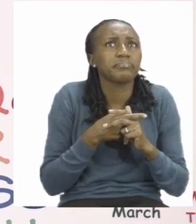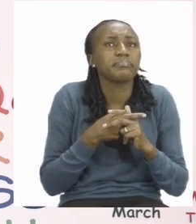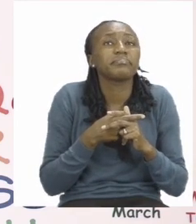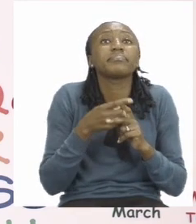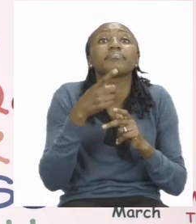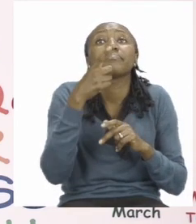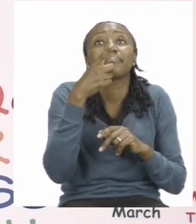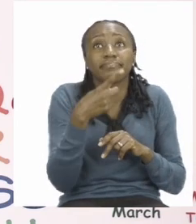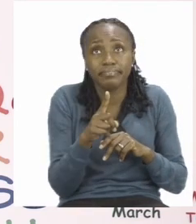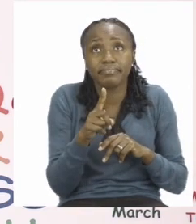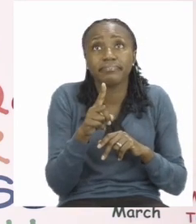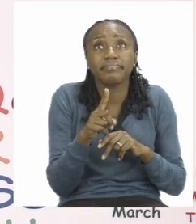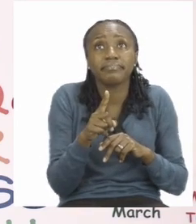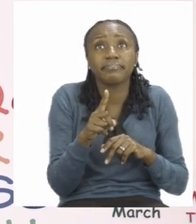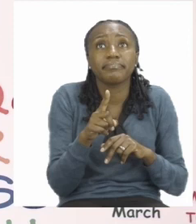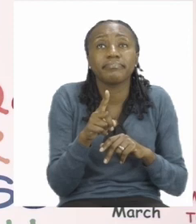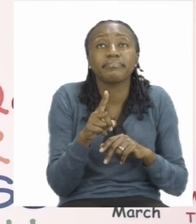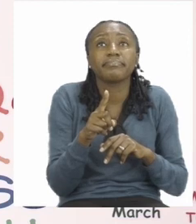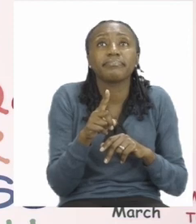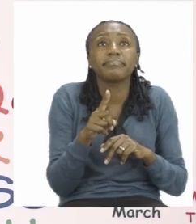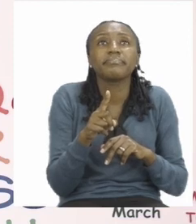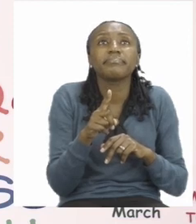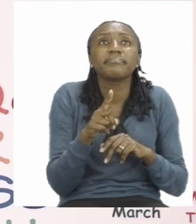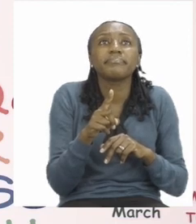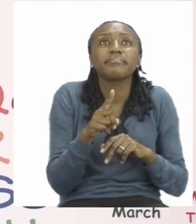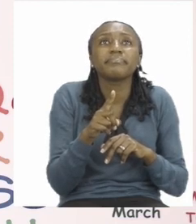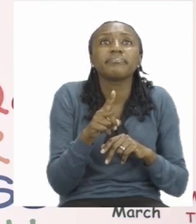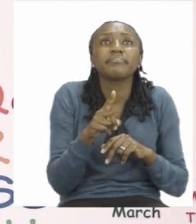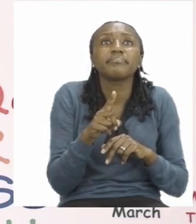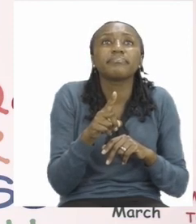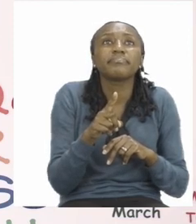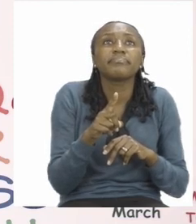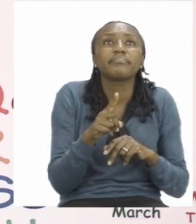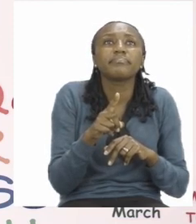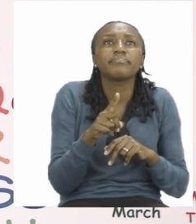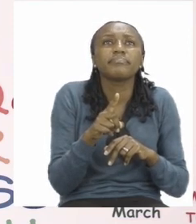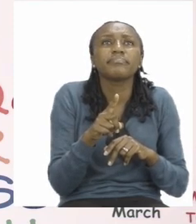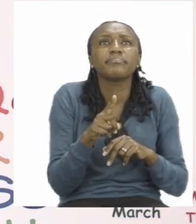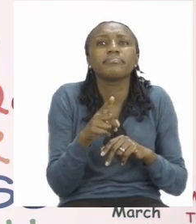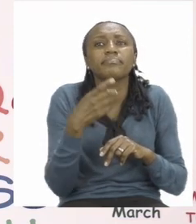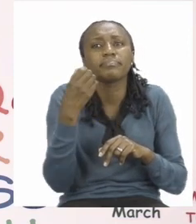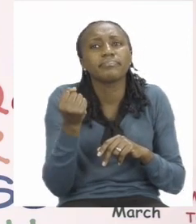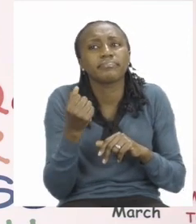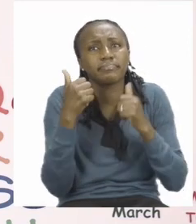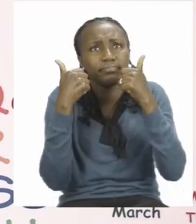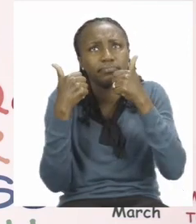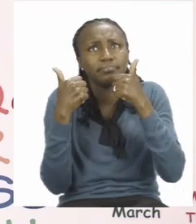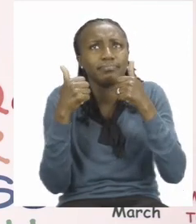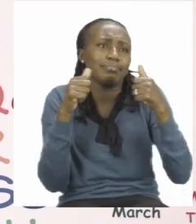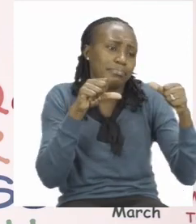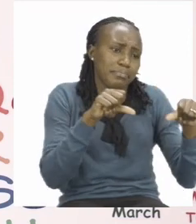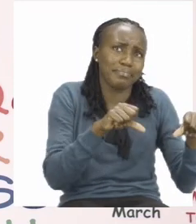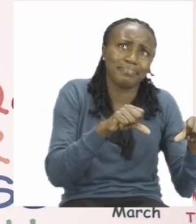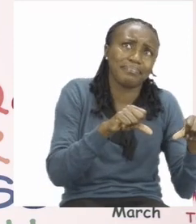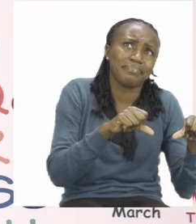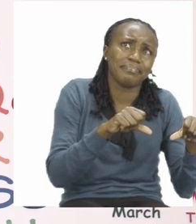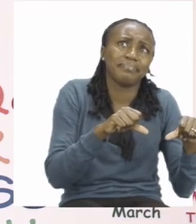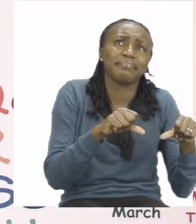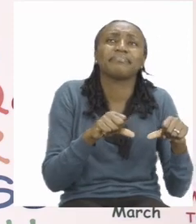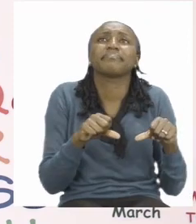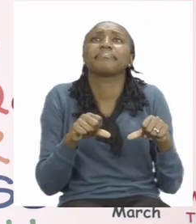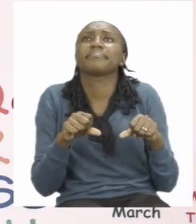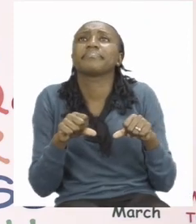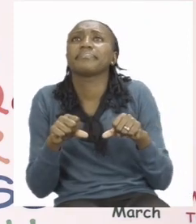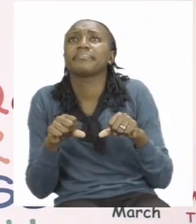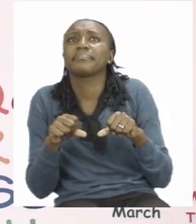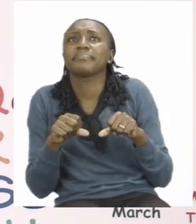But when we are saying but, there is a good side and a not so good side. I